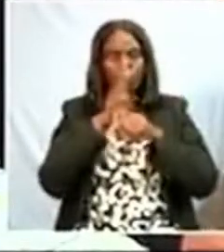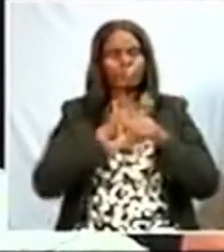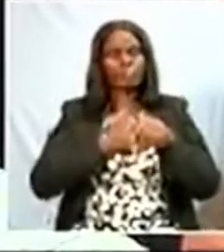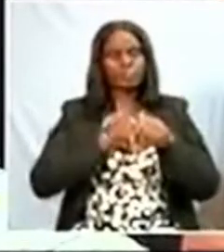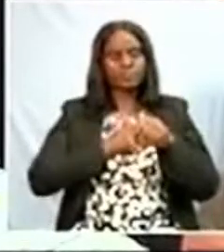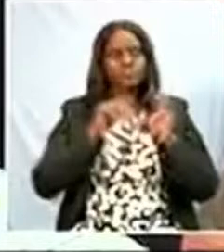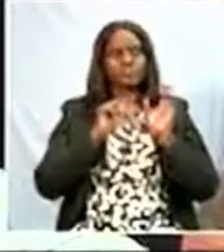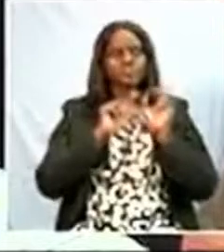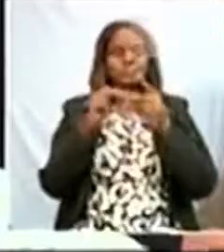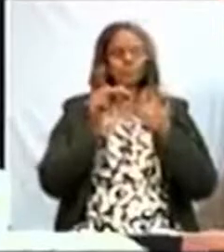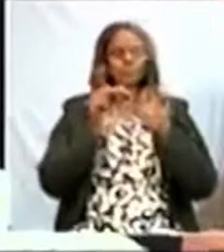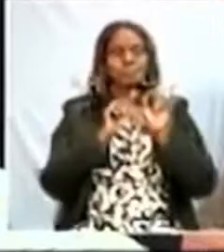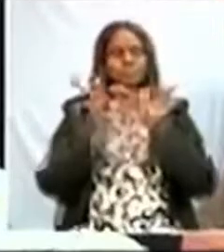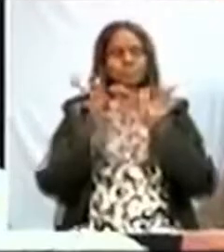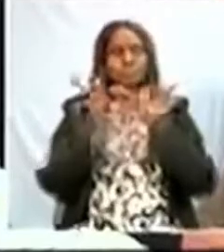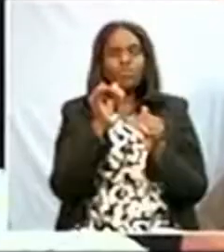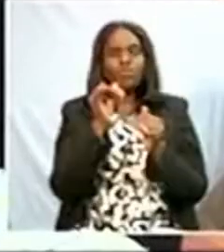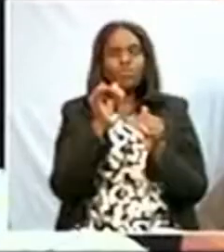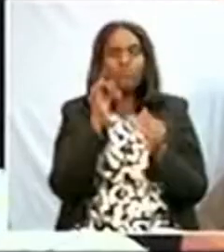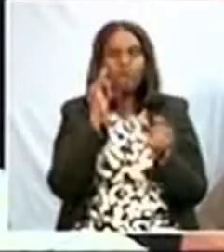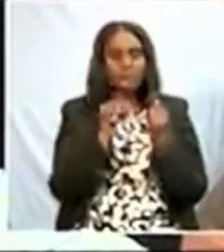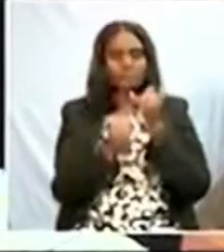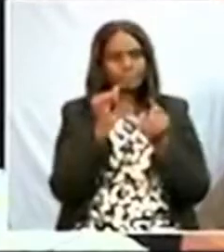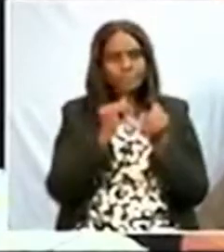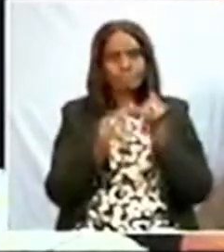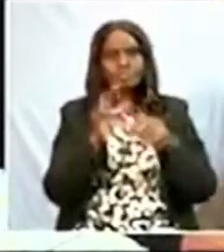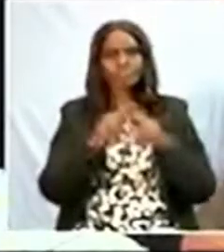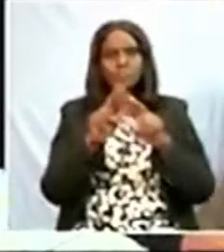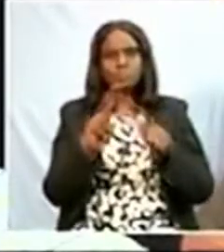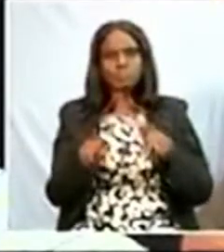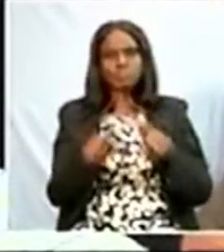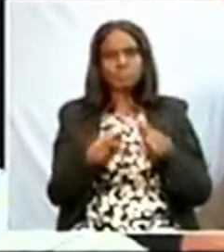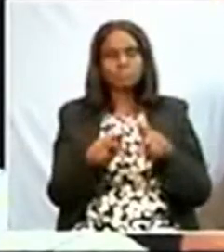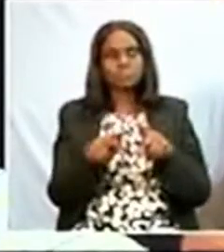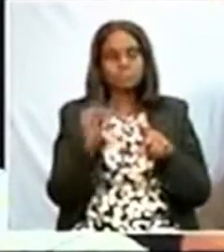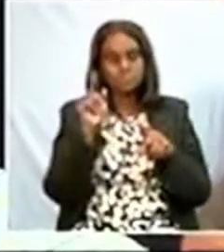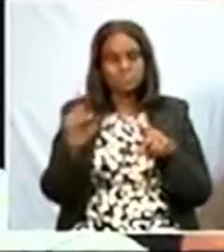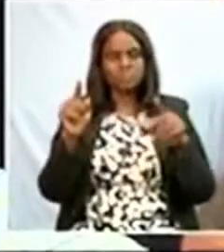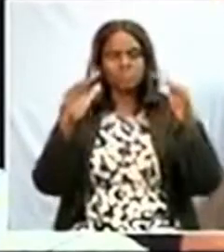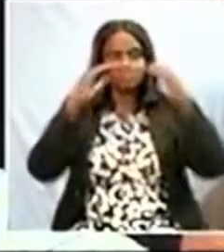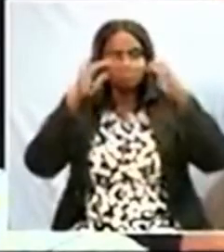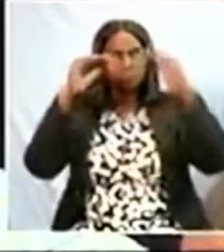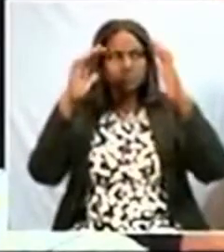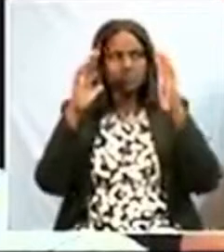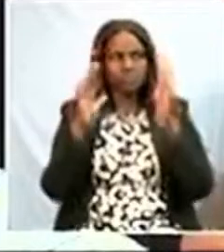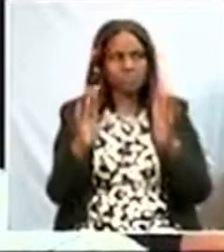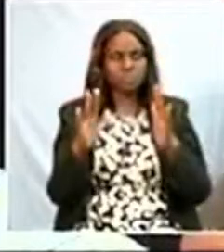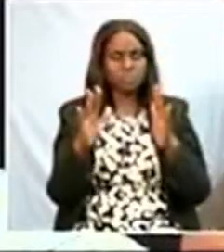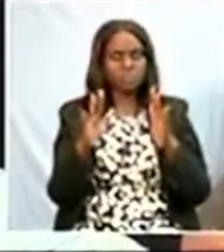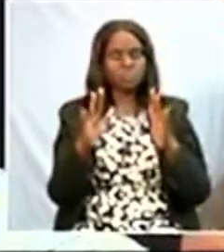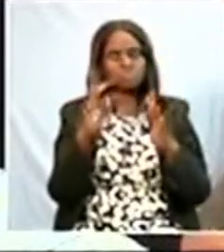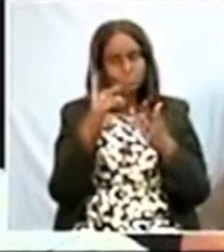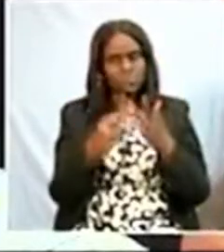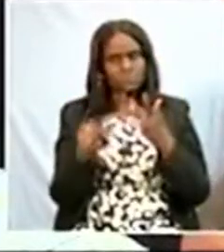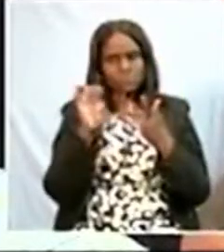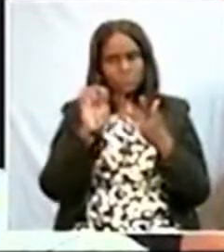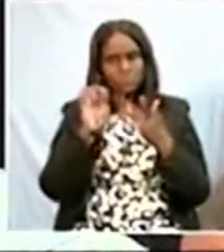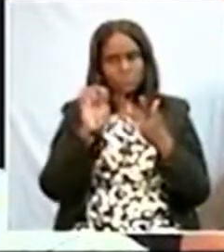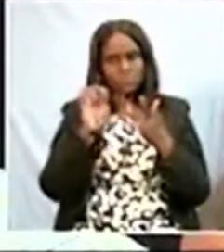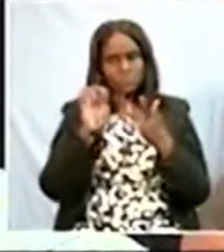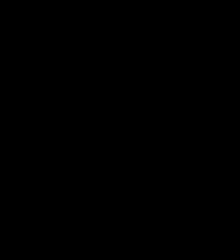on site. That's when Chair had discovered that the shelter, whatever that was, the